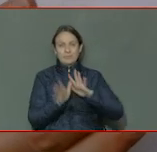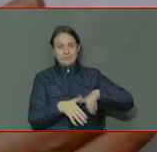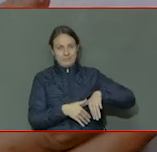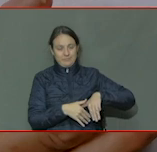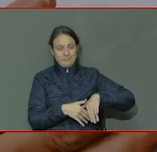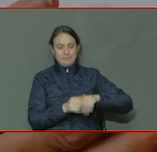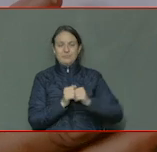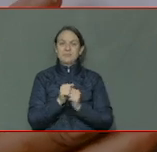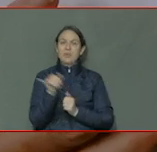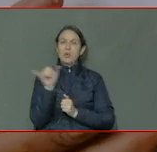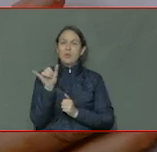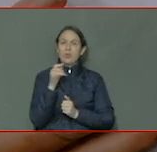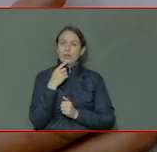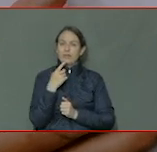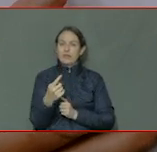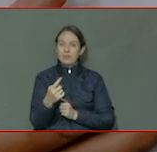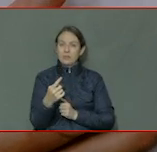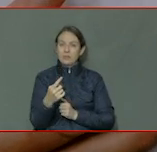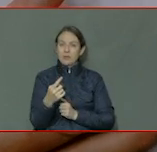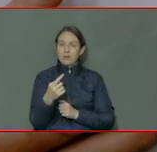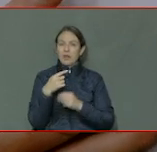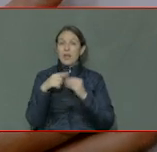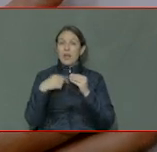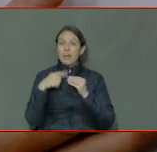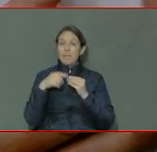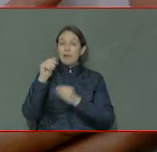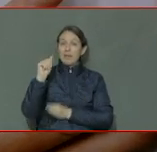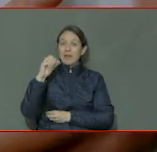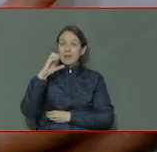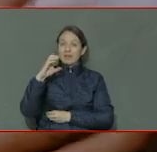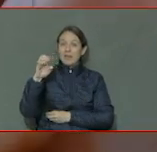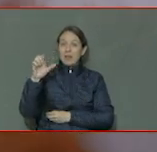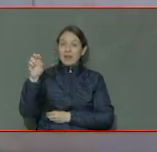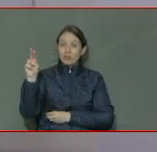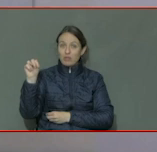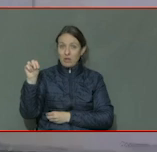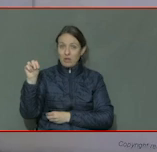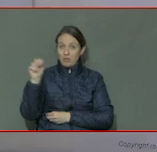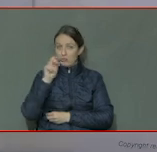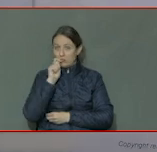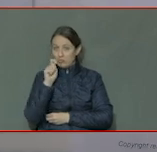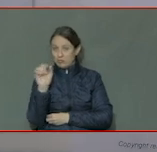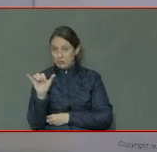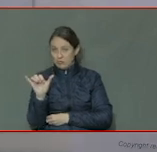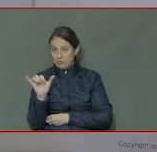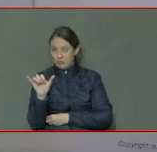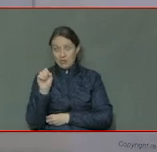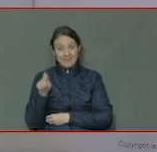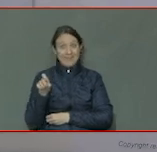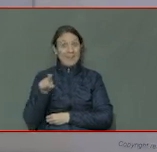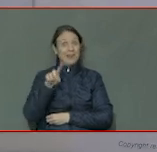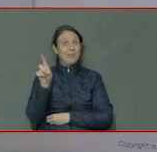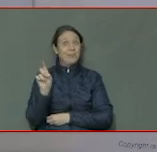of the following statements about the acceleration at maximum height? Boys and girls, this is the one that you